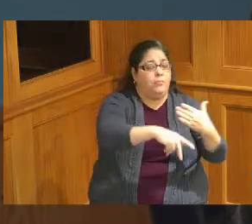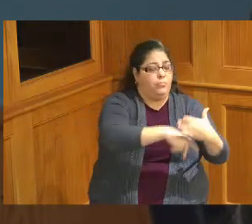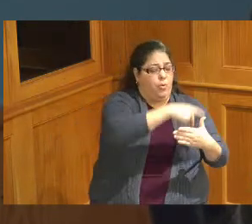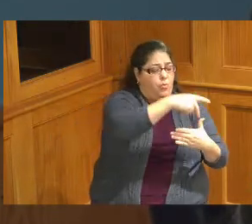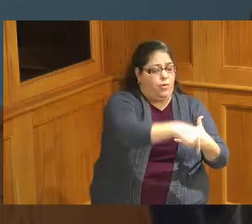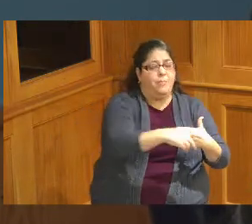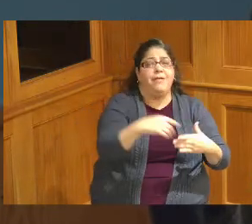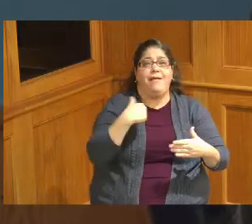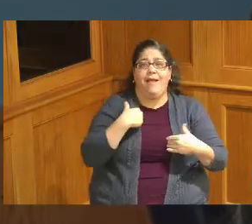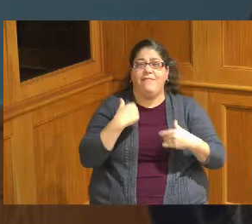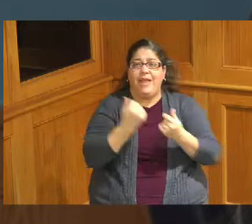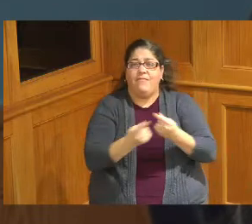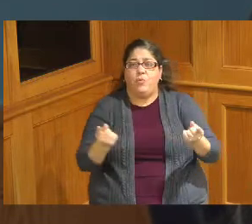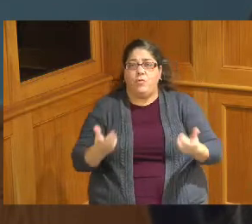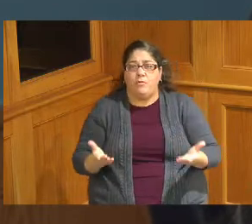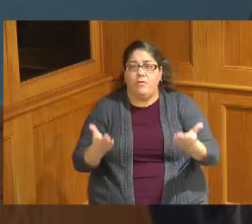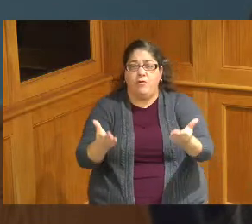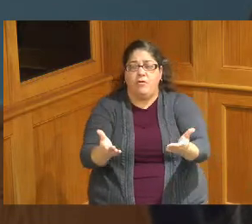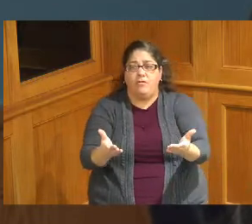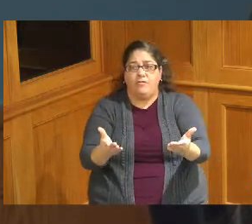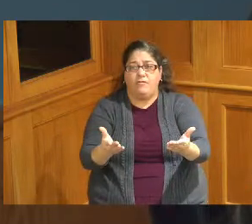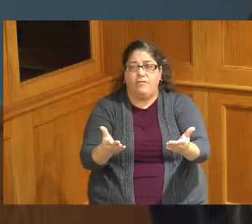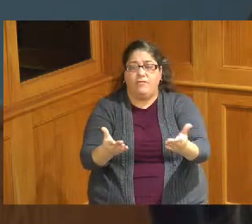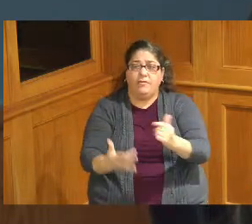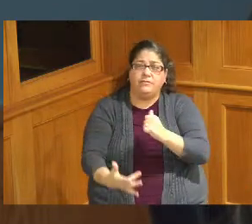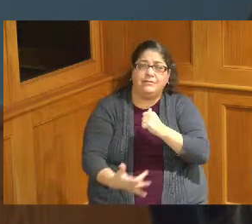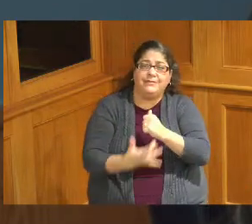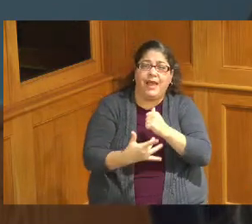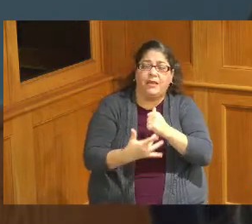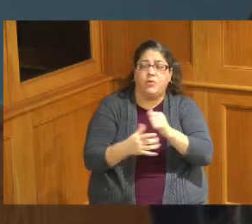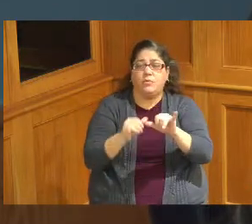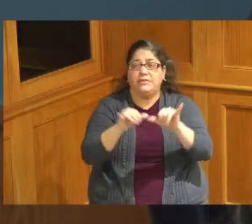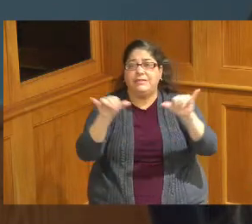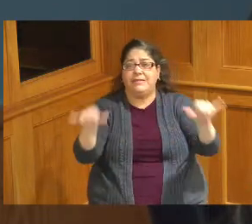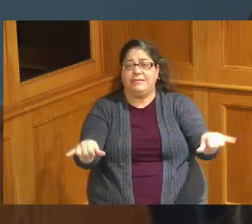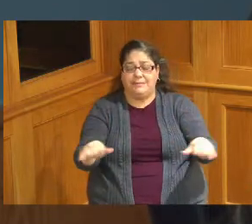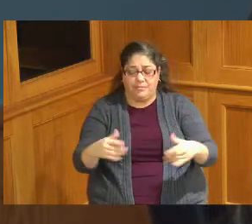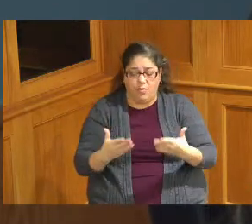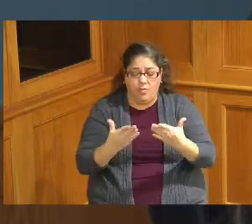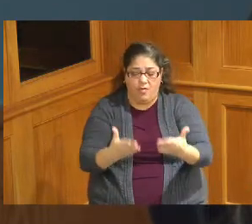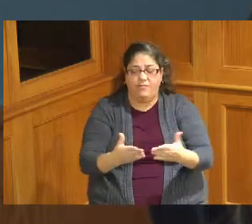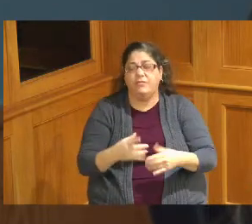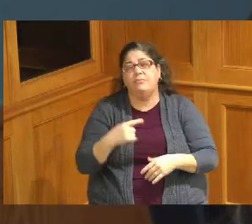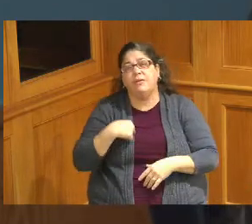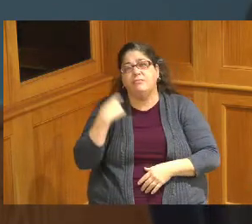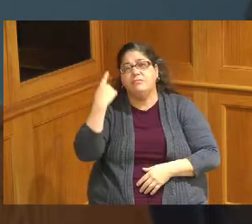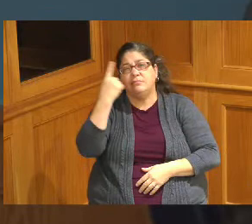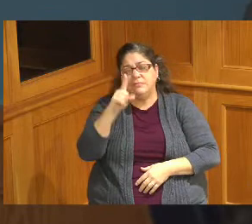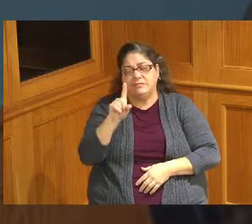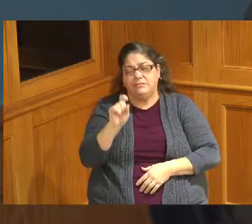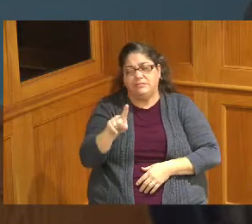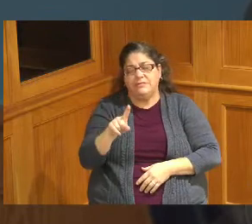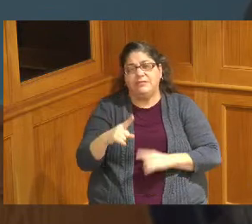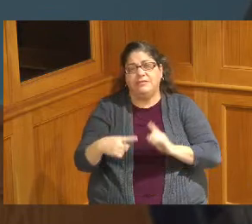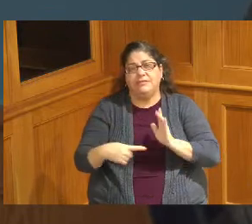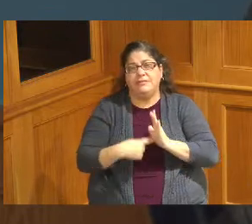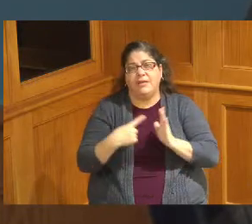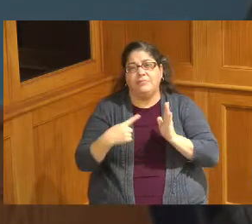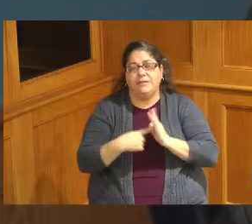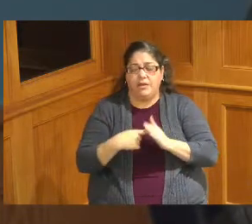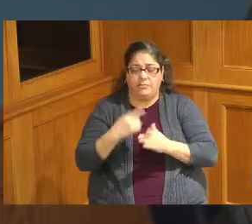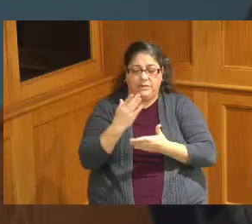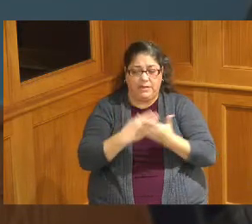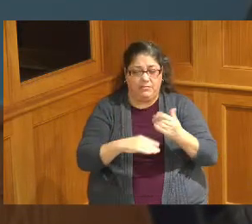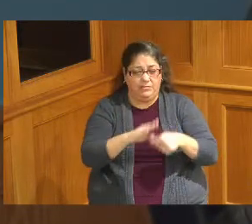and everybody's offering, quote unquote, technical assistance. But the question sometimes, I know we have businesses that